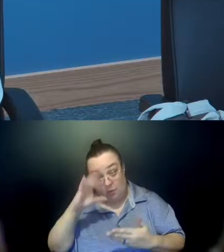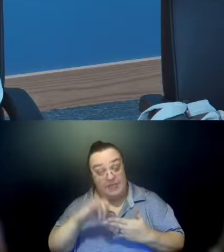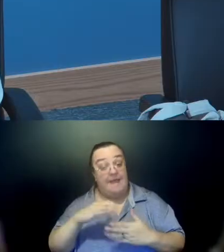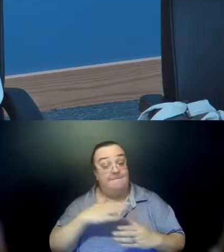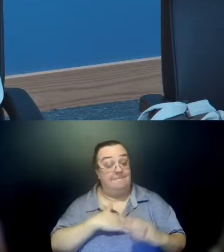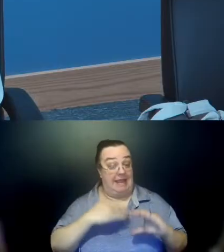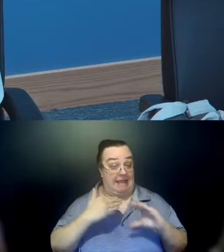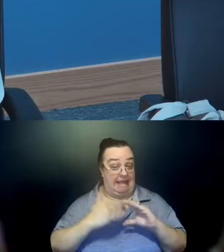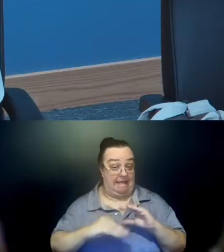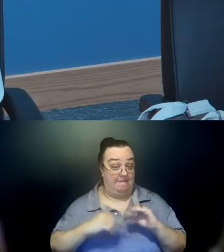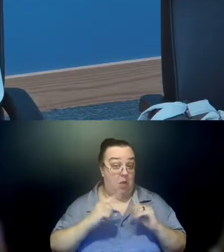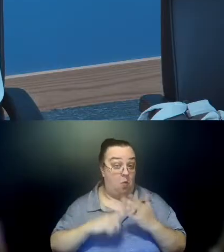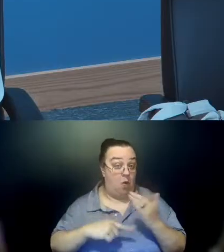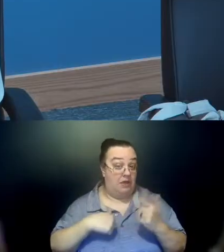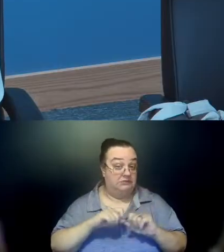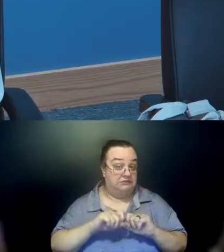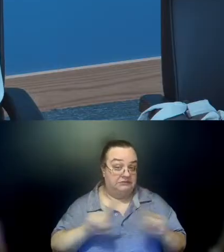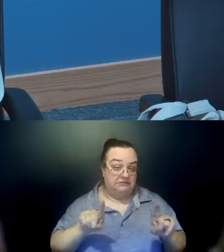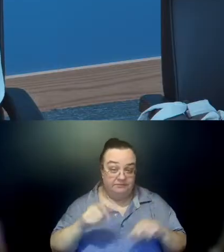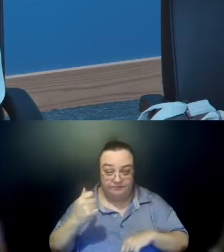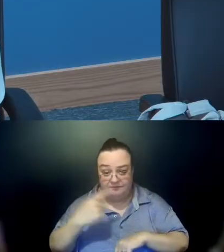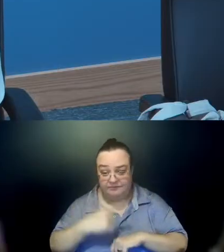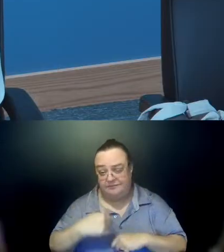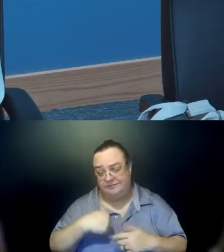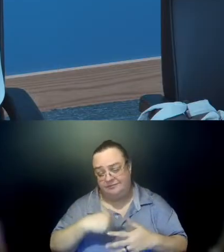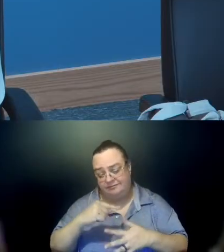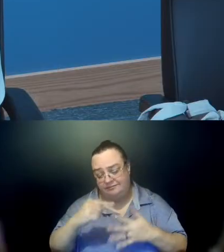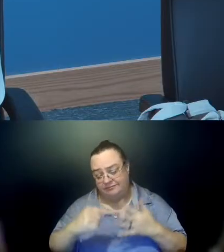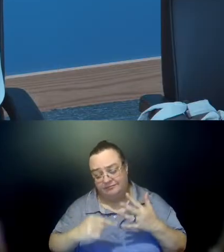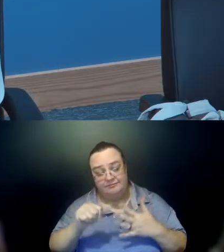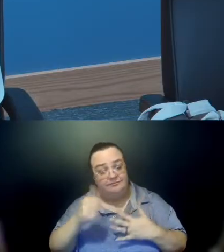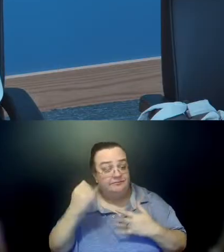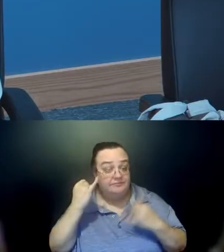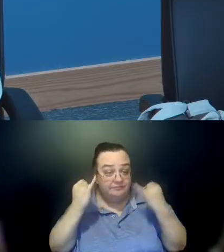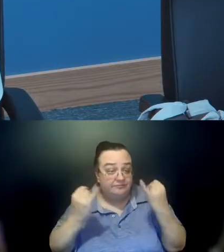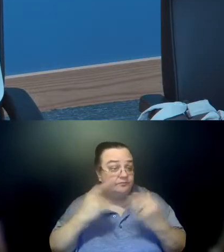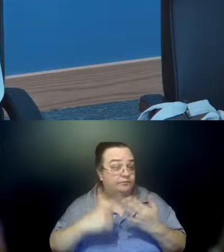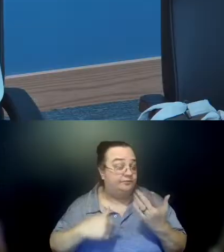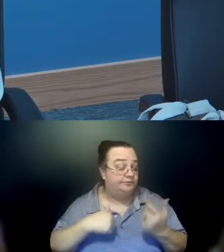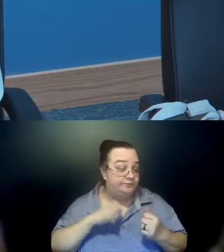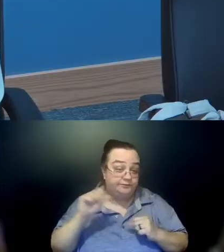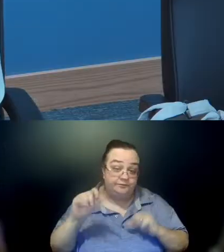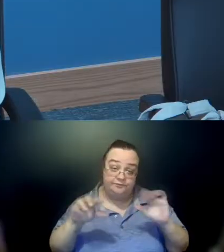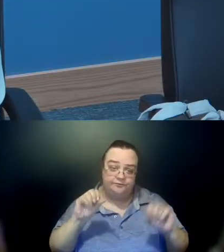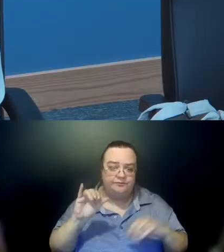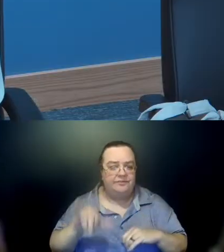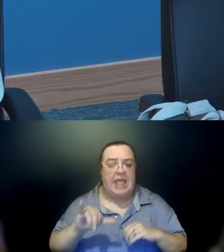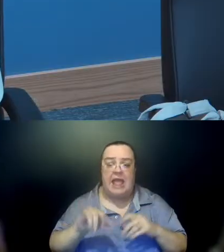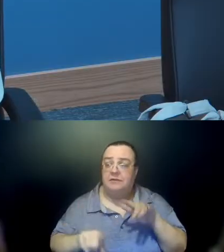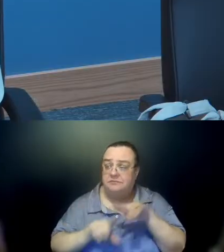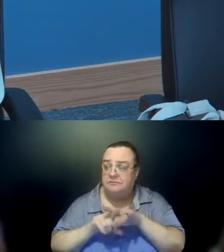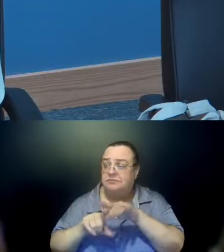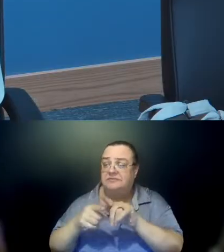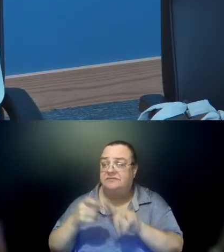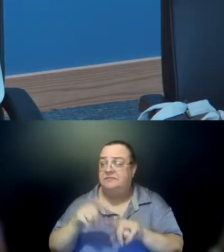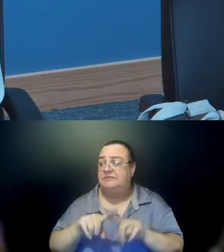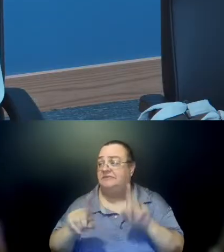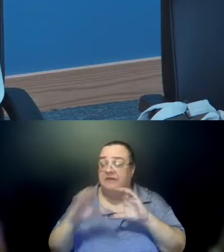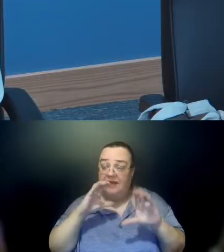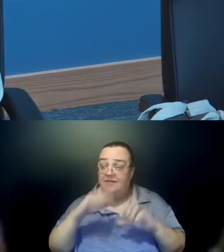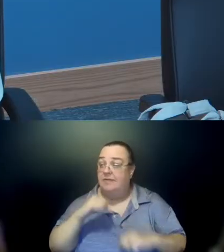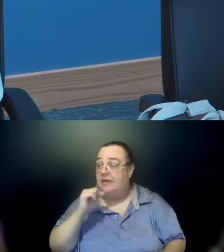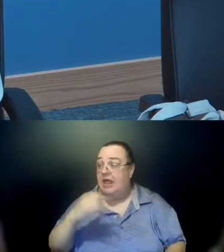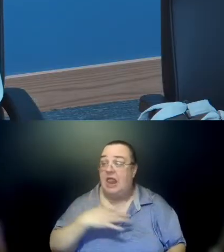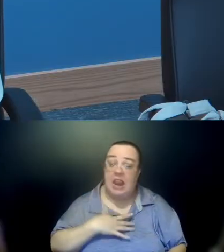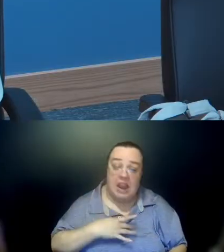other day, I had a bunch of different ideas that I kind of threw out there. Those came from different conversations. I didn't like all the ideas, but